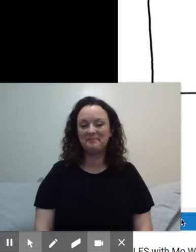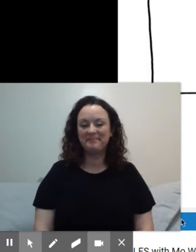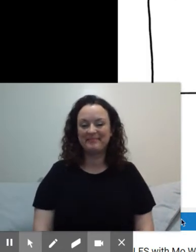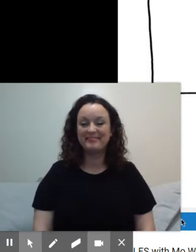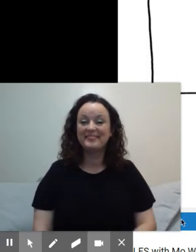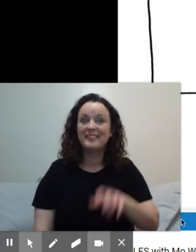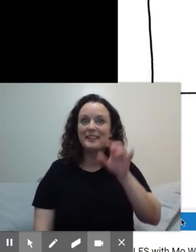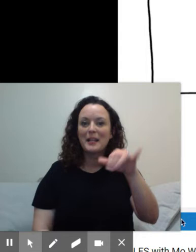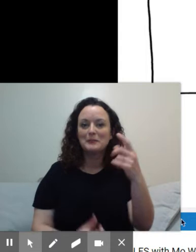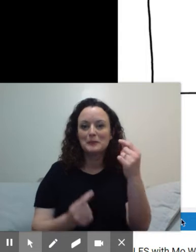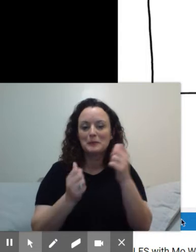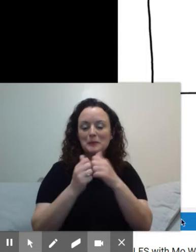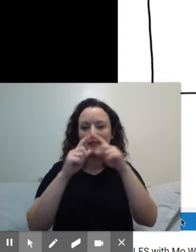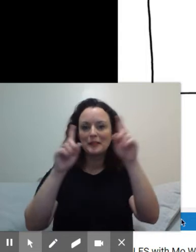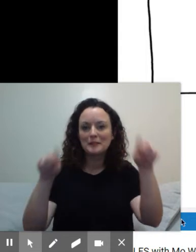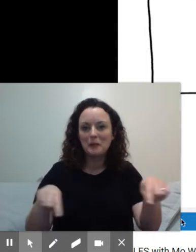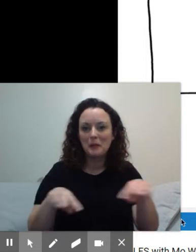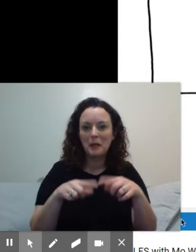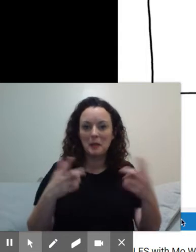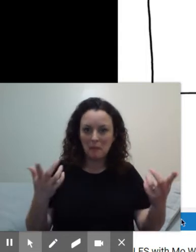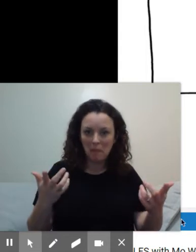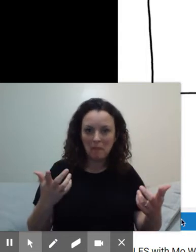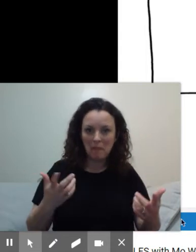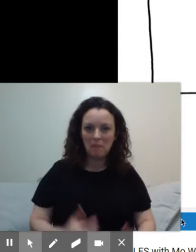That's what you can do with a square.